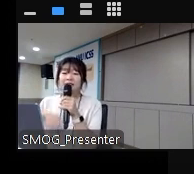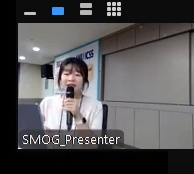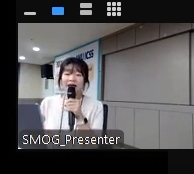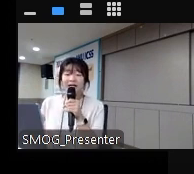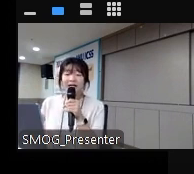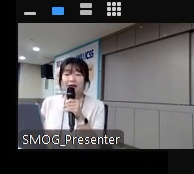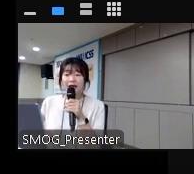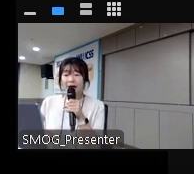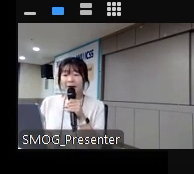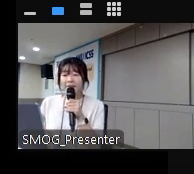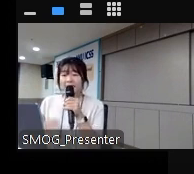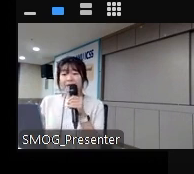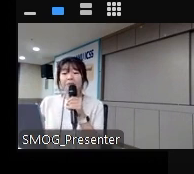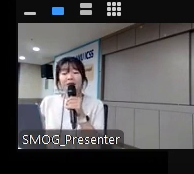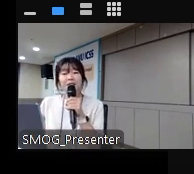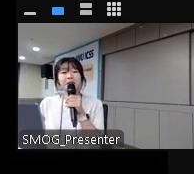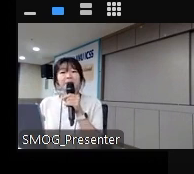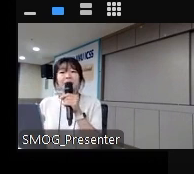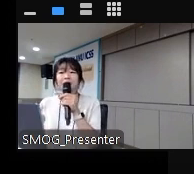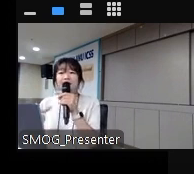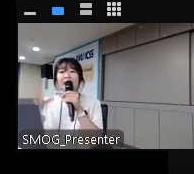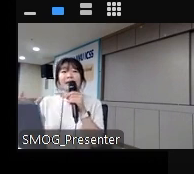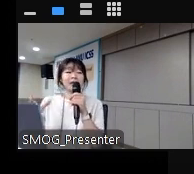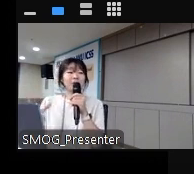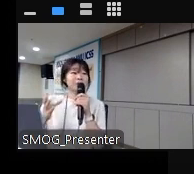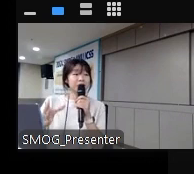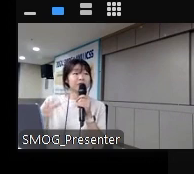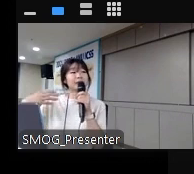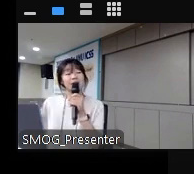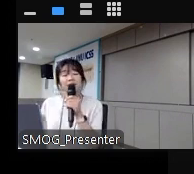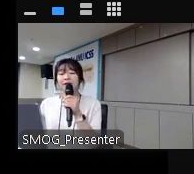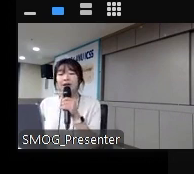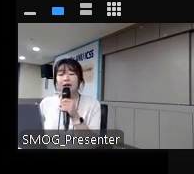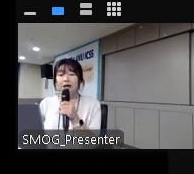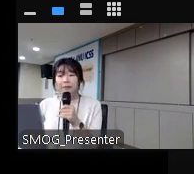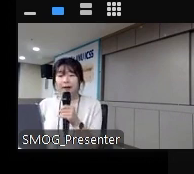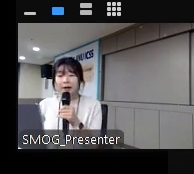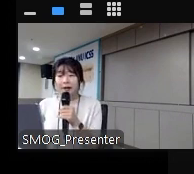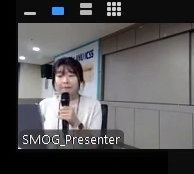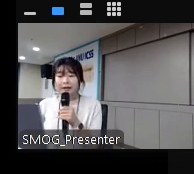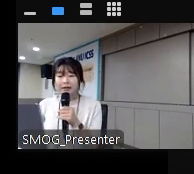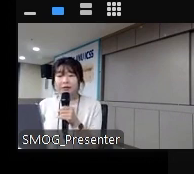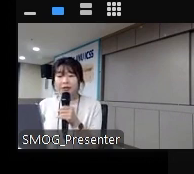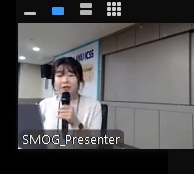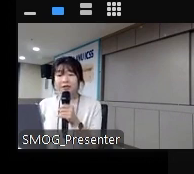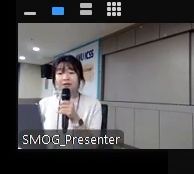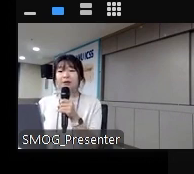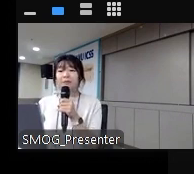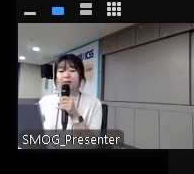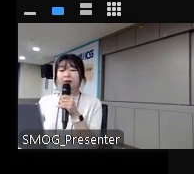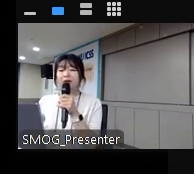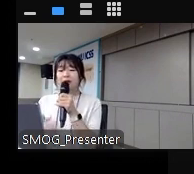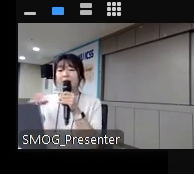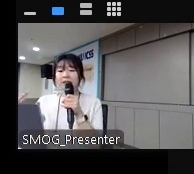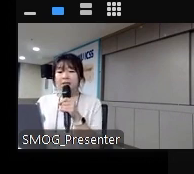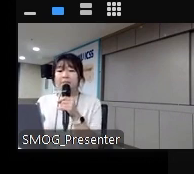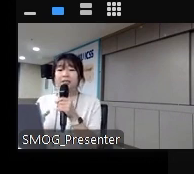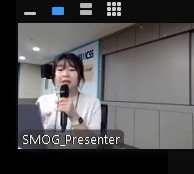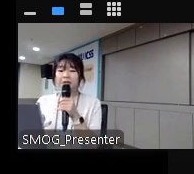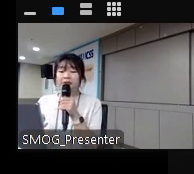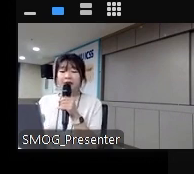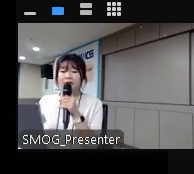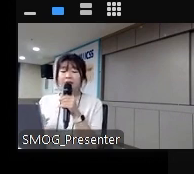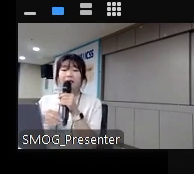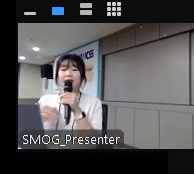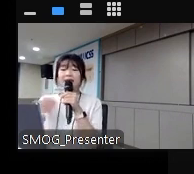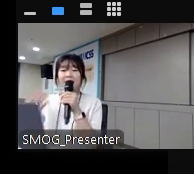and syntactic stipulations about what sign languages do that's different. But I think we should start from a very simple assumption